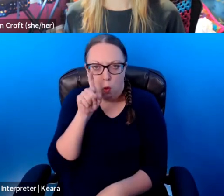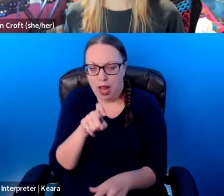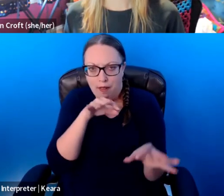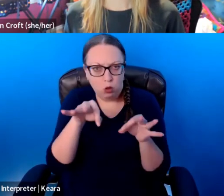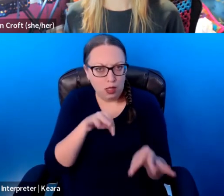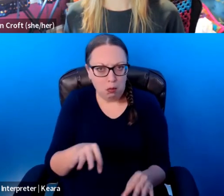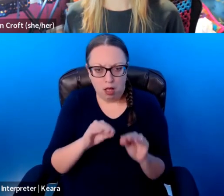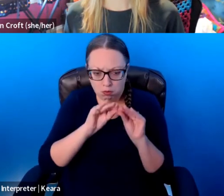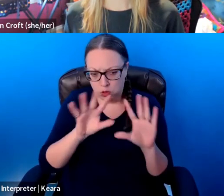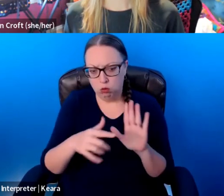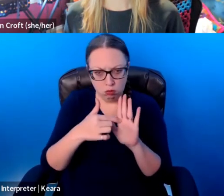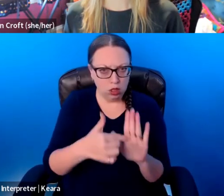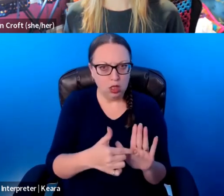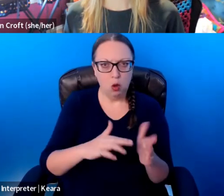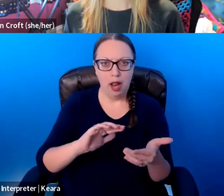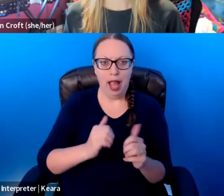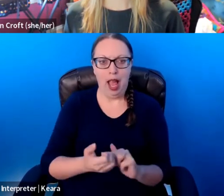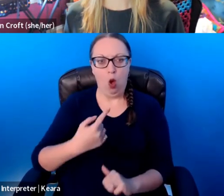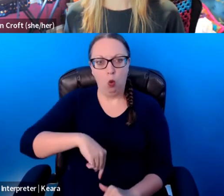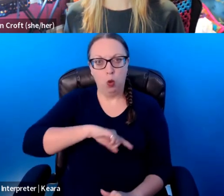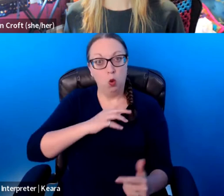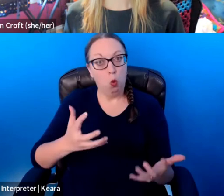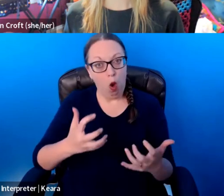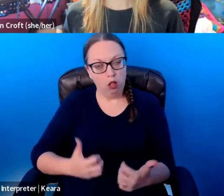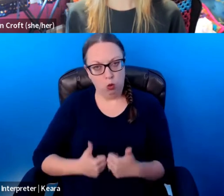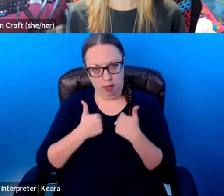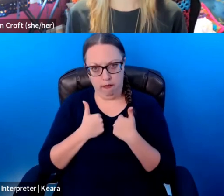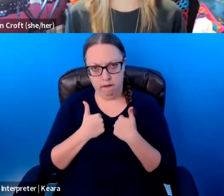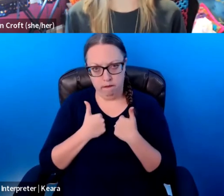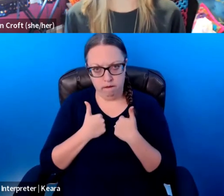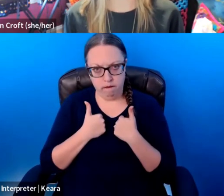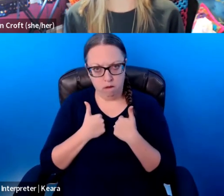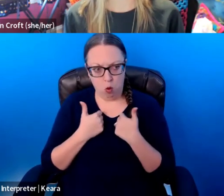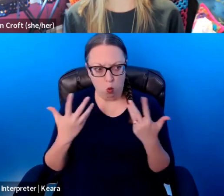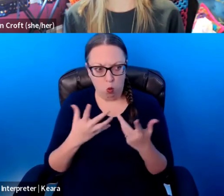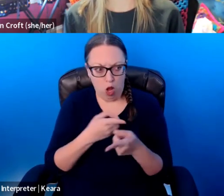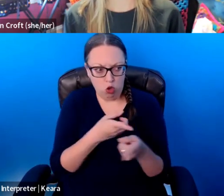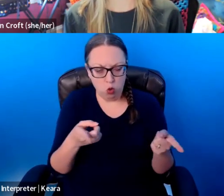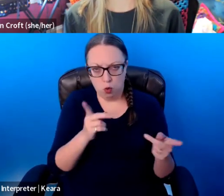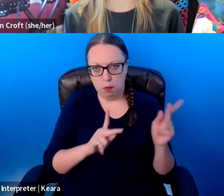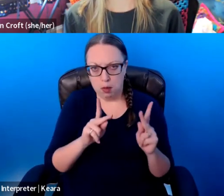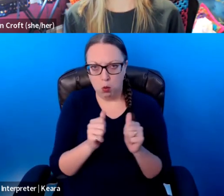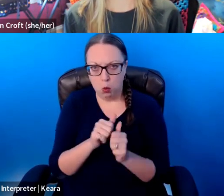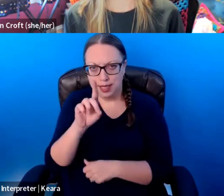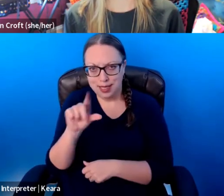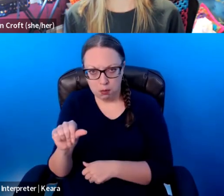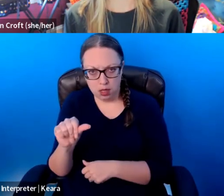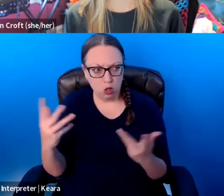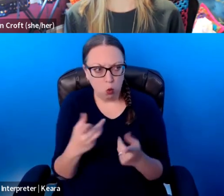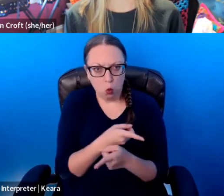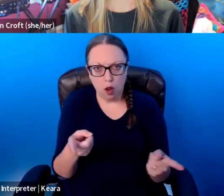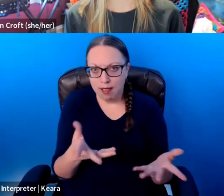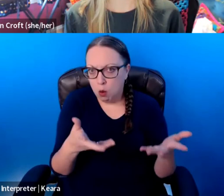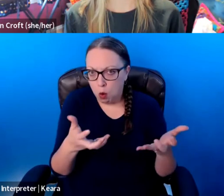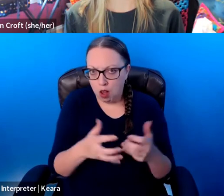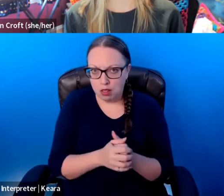how we want to live our lives for people with disabilities, how they want to live their lives, what they want to accomplish, because